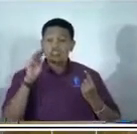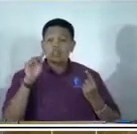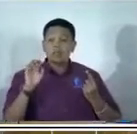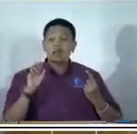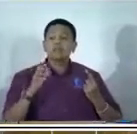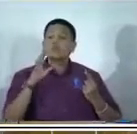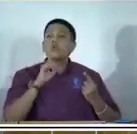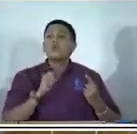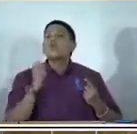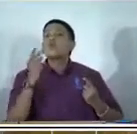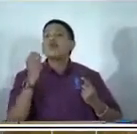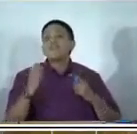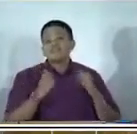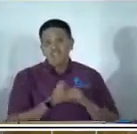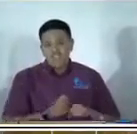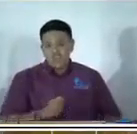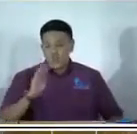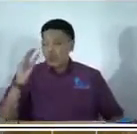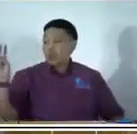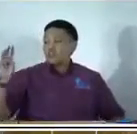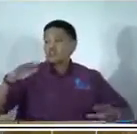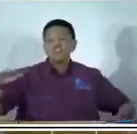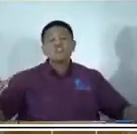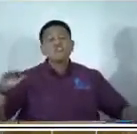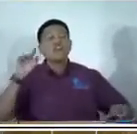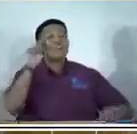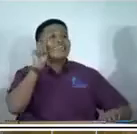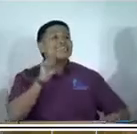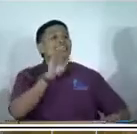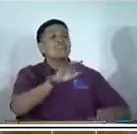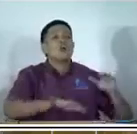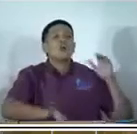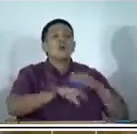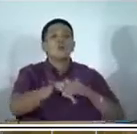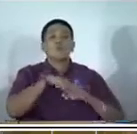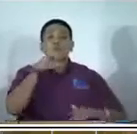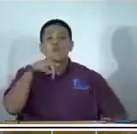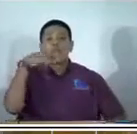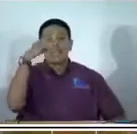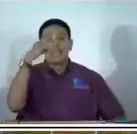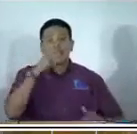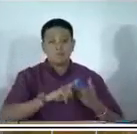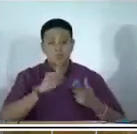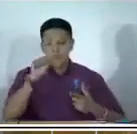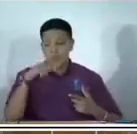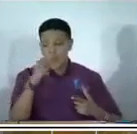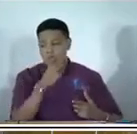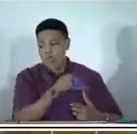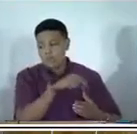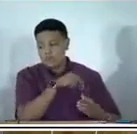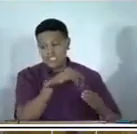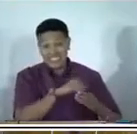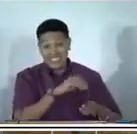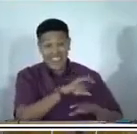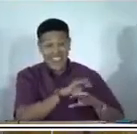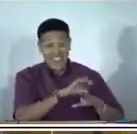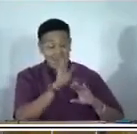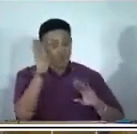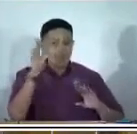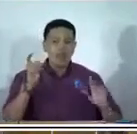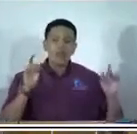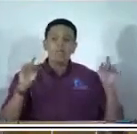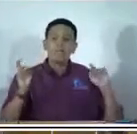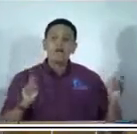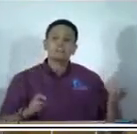old. Western Children and Adolescent will be up to 18 years old, and the only hospital in the Caribbean that will treat 12